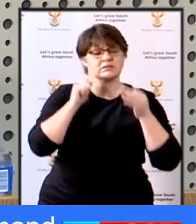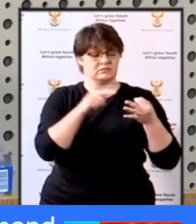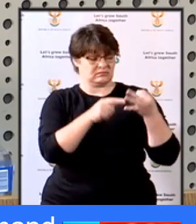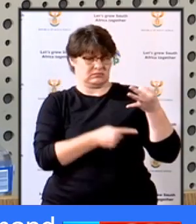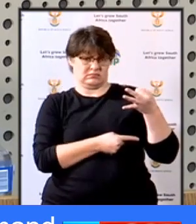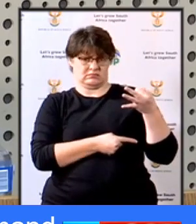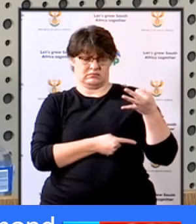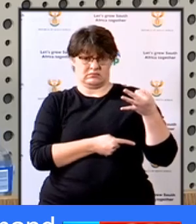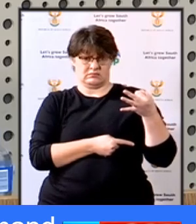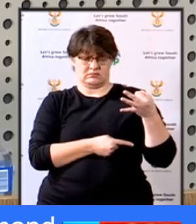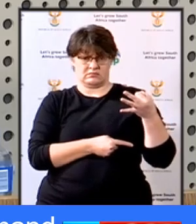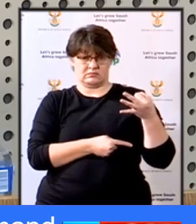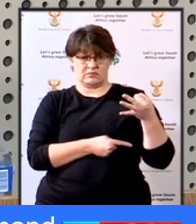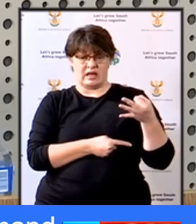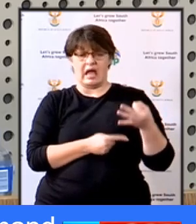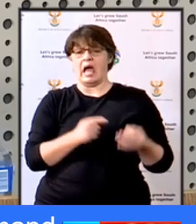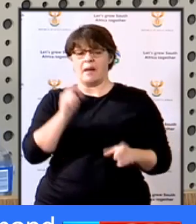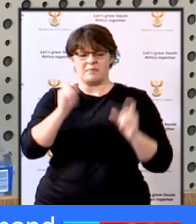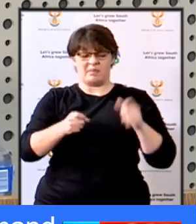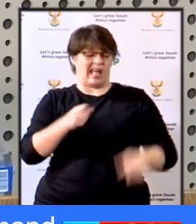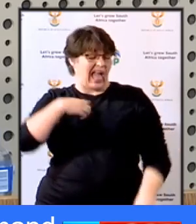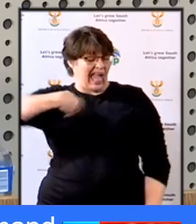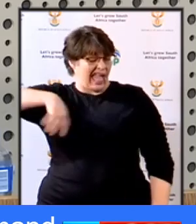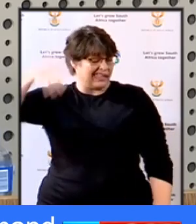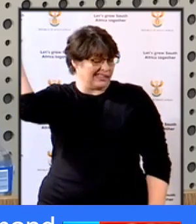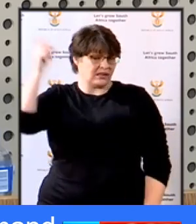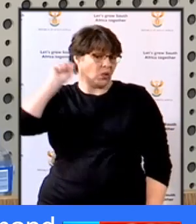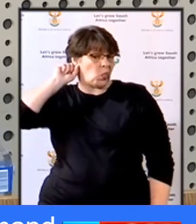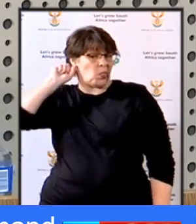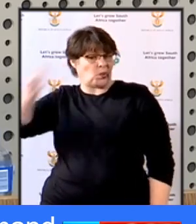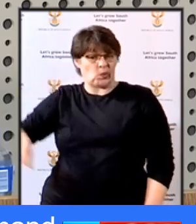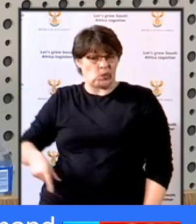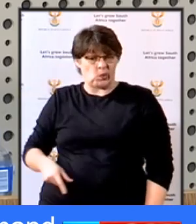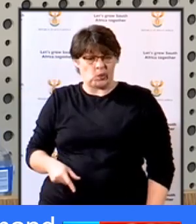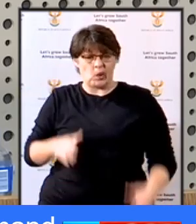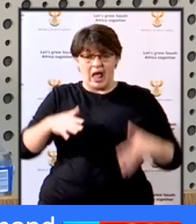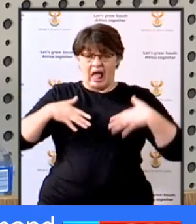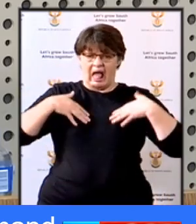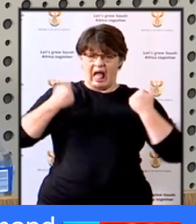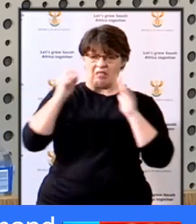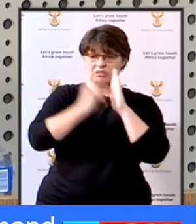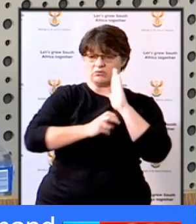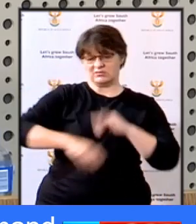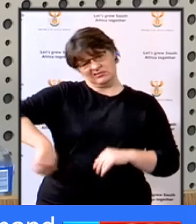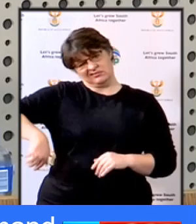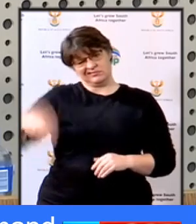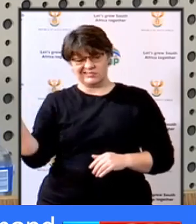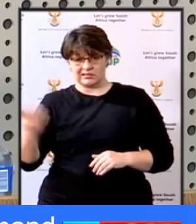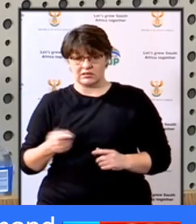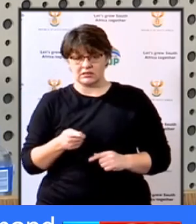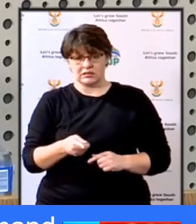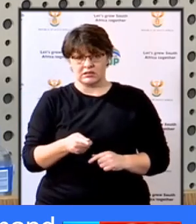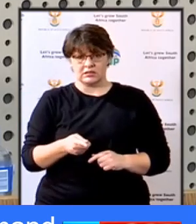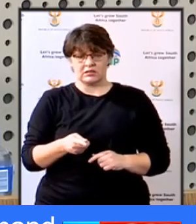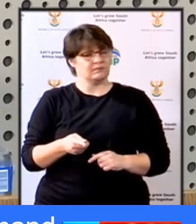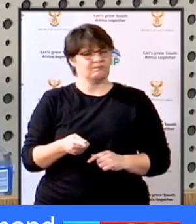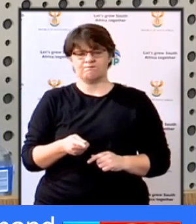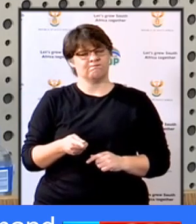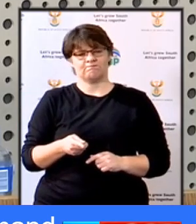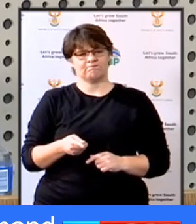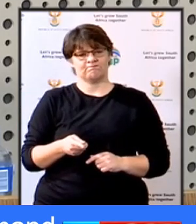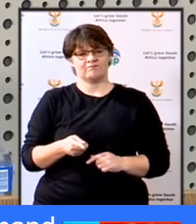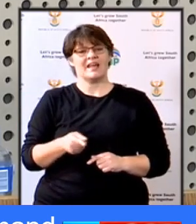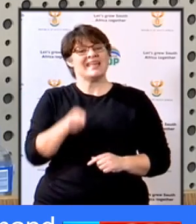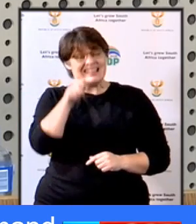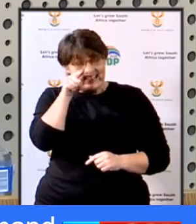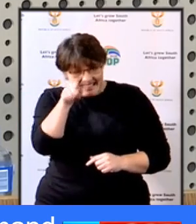things where people do not keep to the health protocols that fuel the